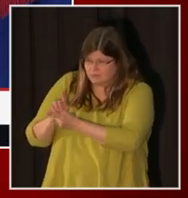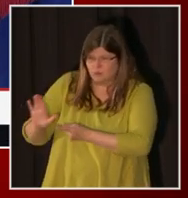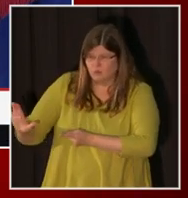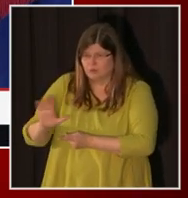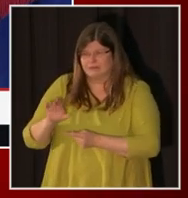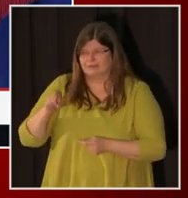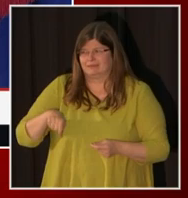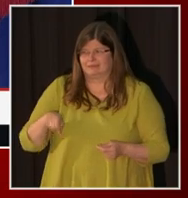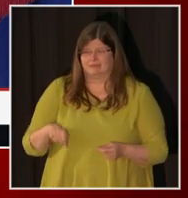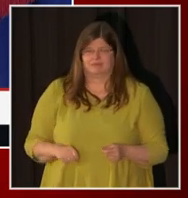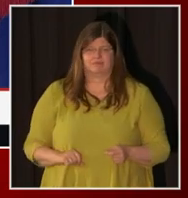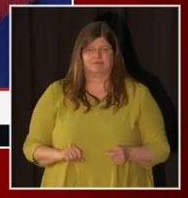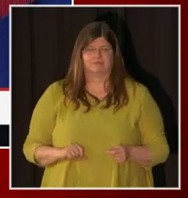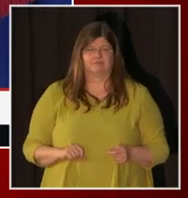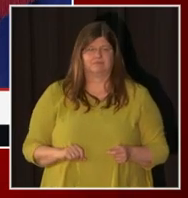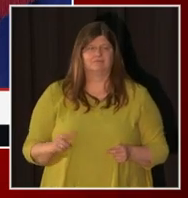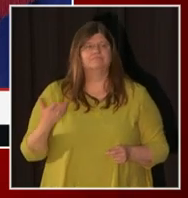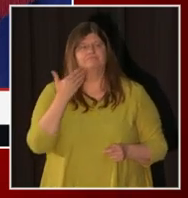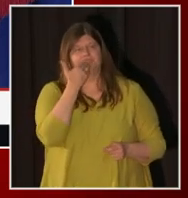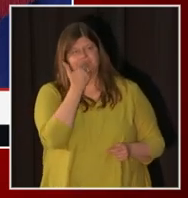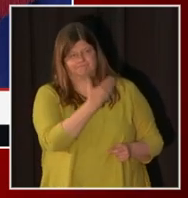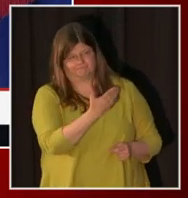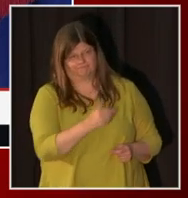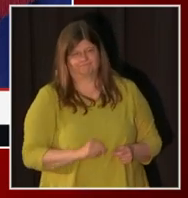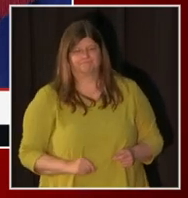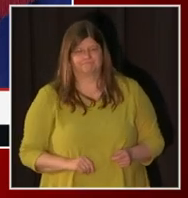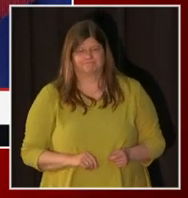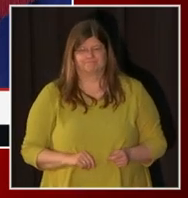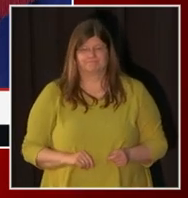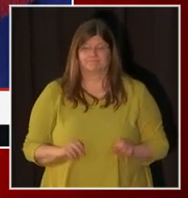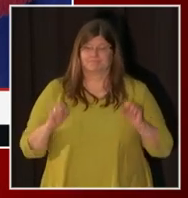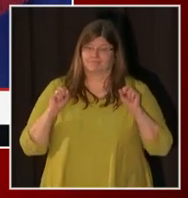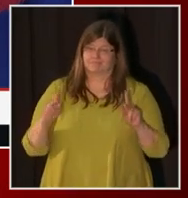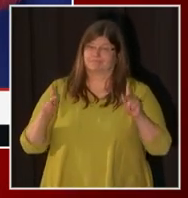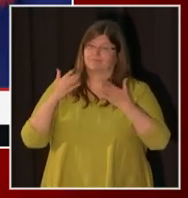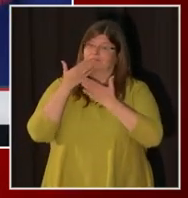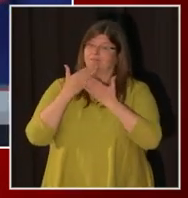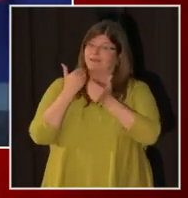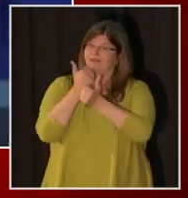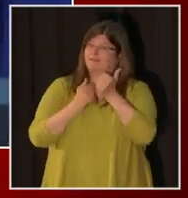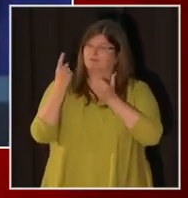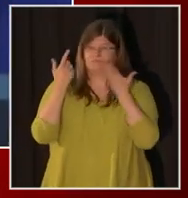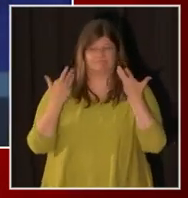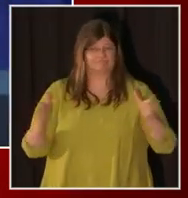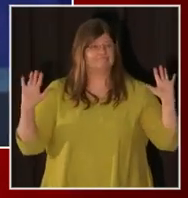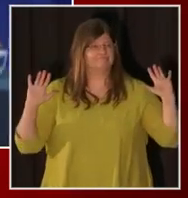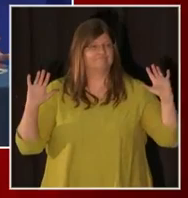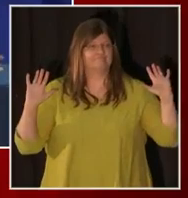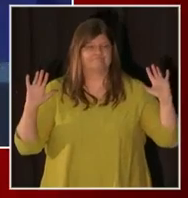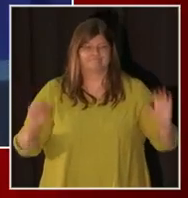Thank you. All right, thank you, everybody.